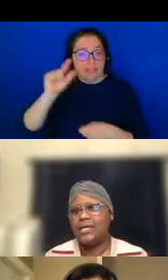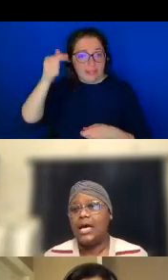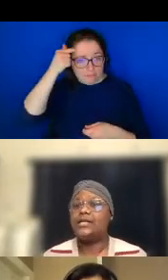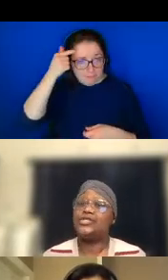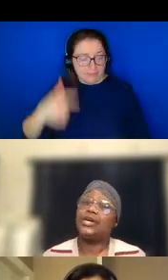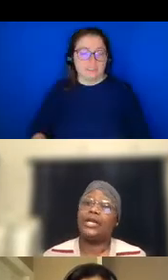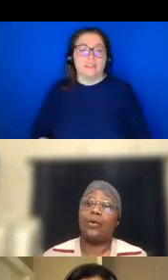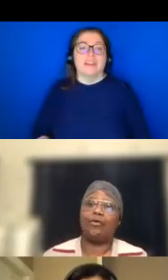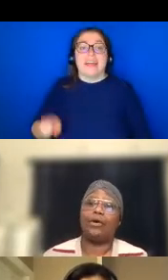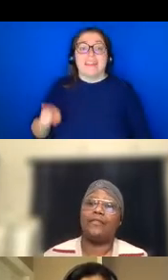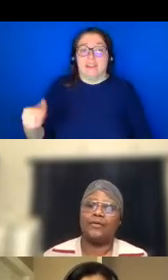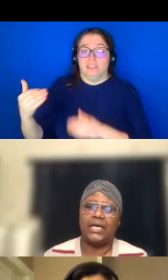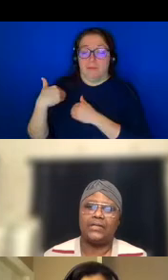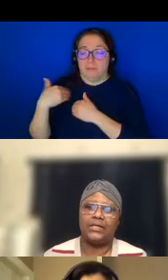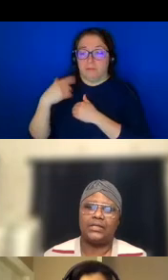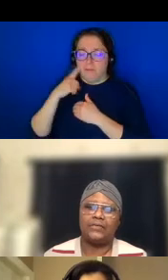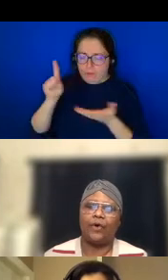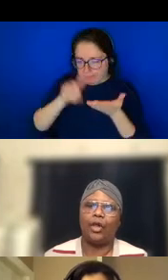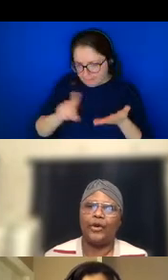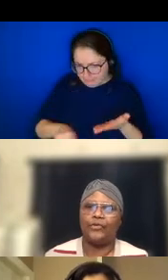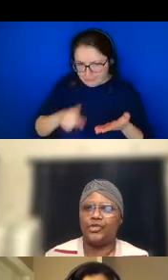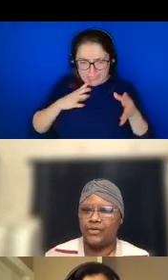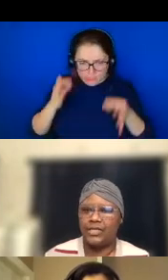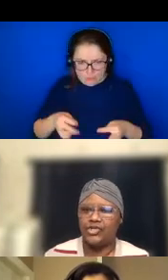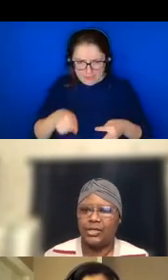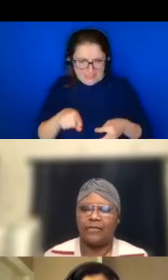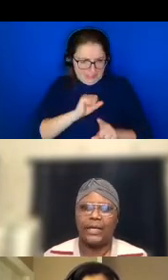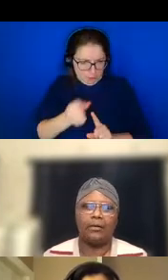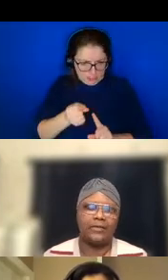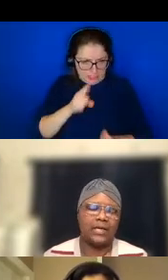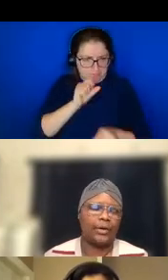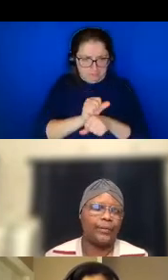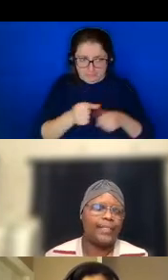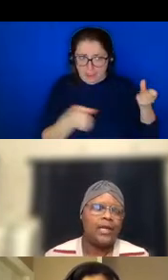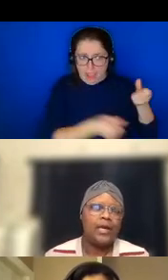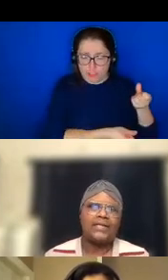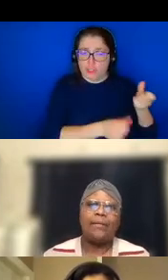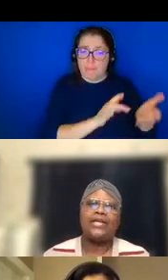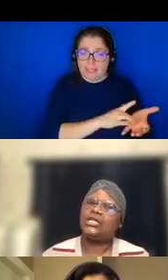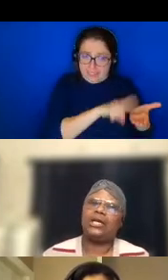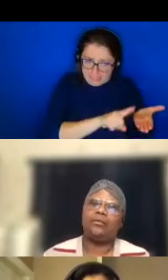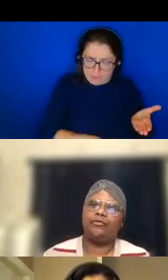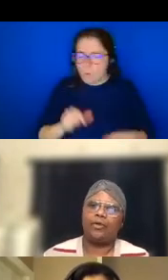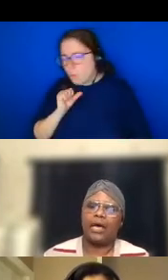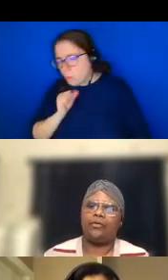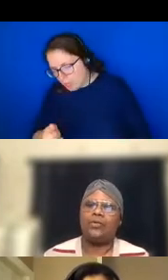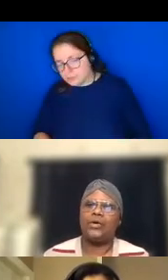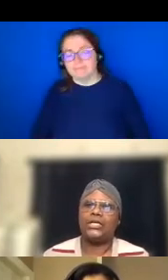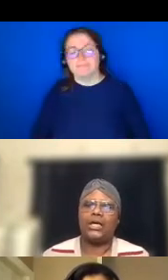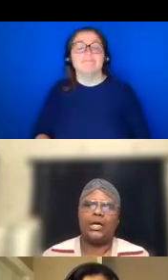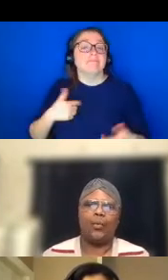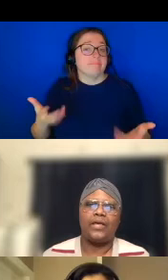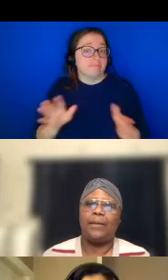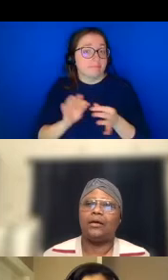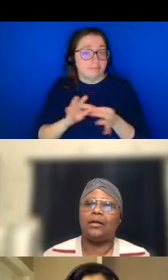cases and determining whether or not those cases fall under the jurisdiction of the medical examiner. As I mentioned, here in Monroe County, we're